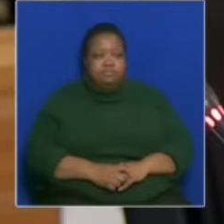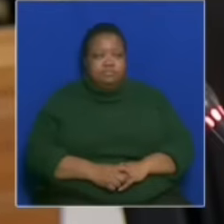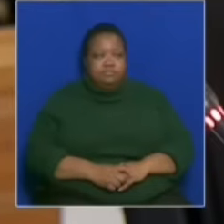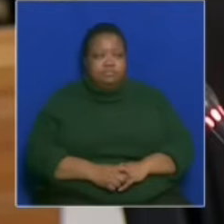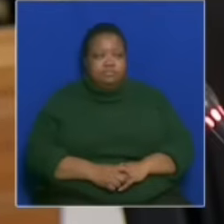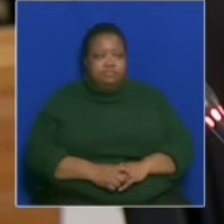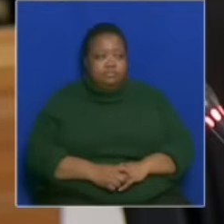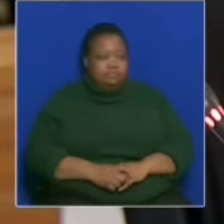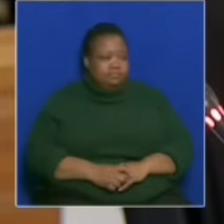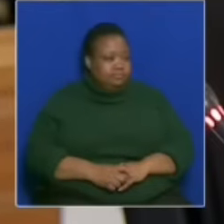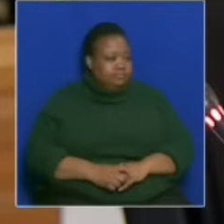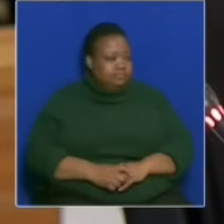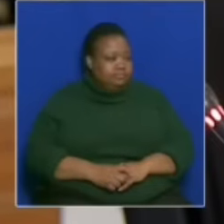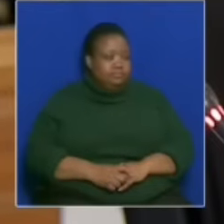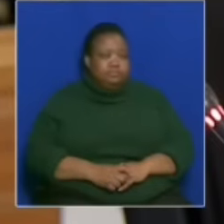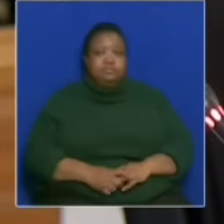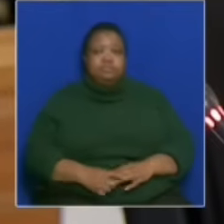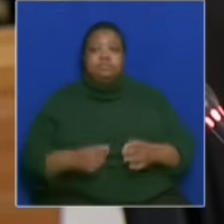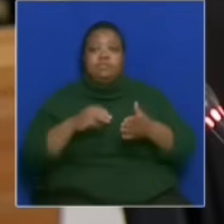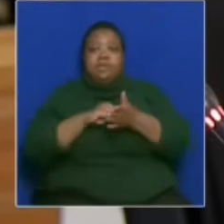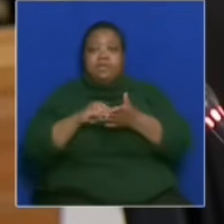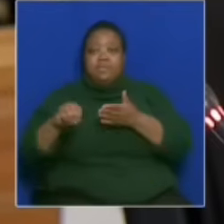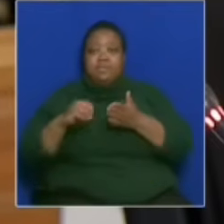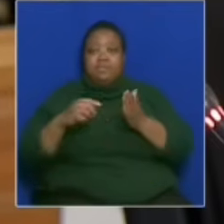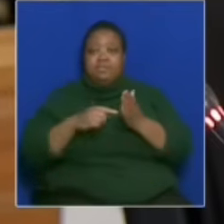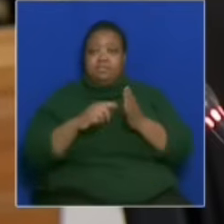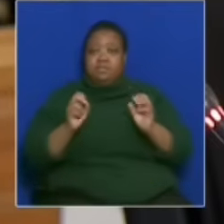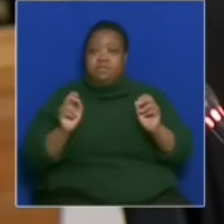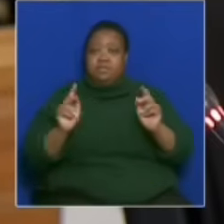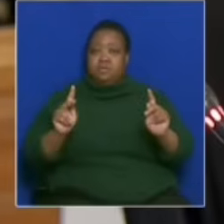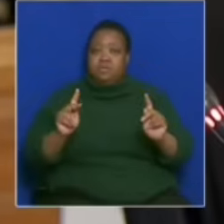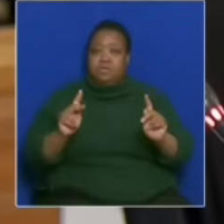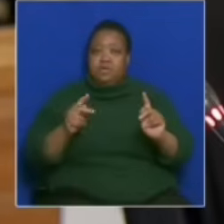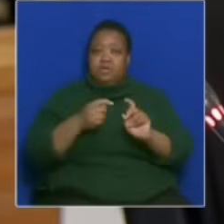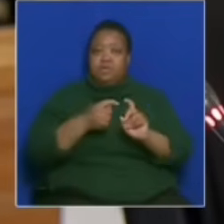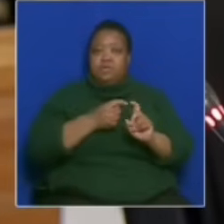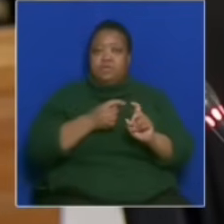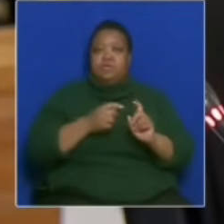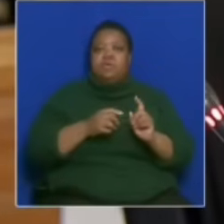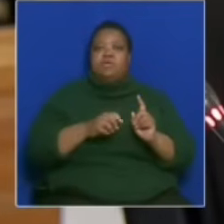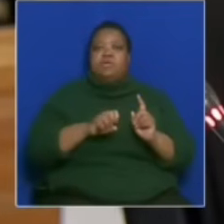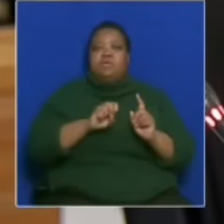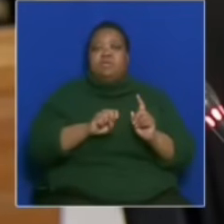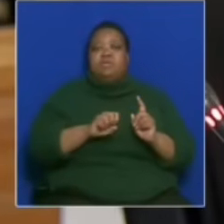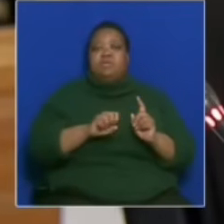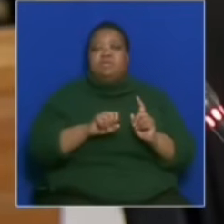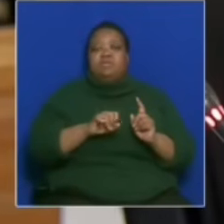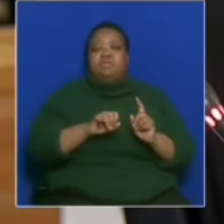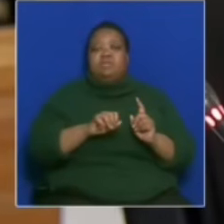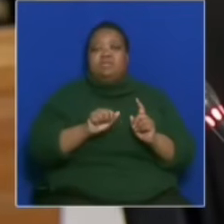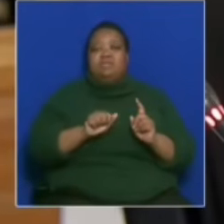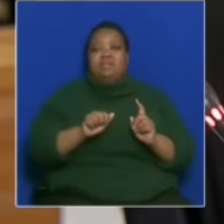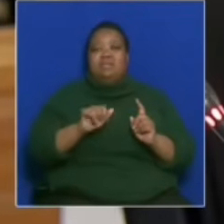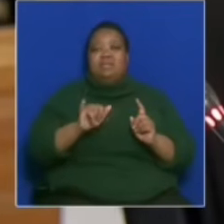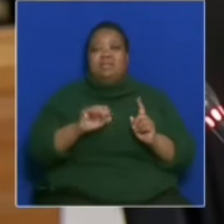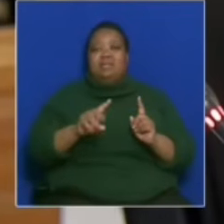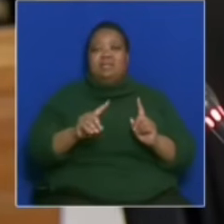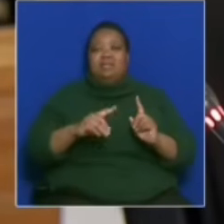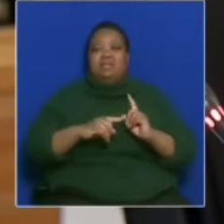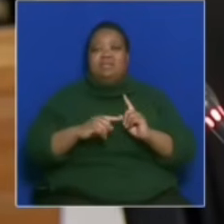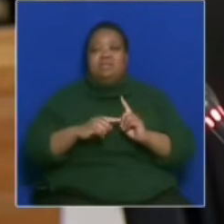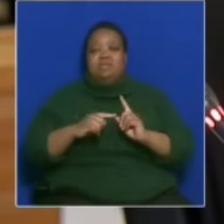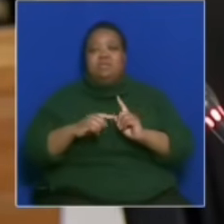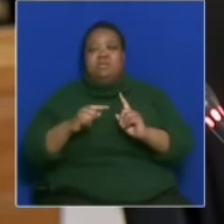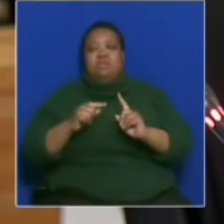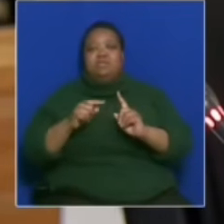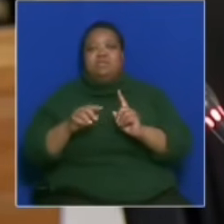there is a message just okay from Mr. Sayed to General Khan, and then a series of further